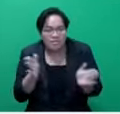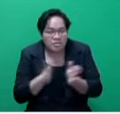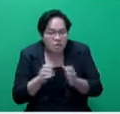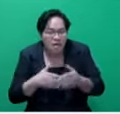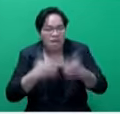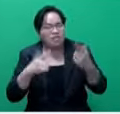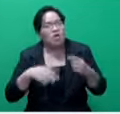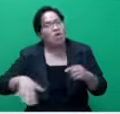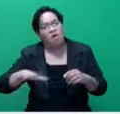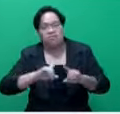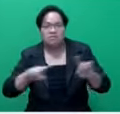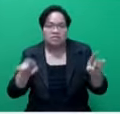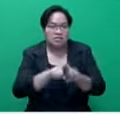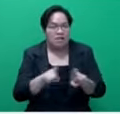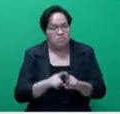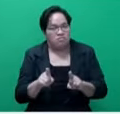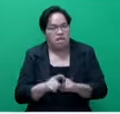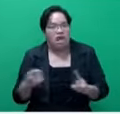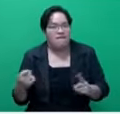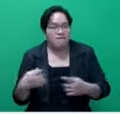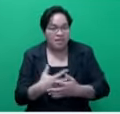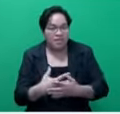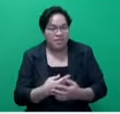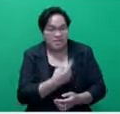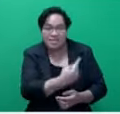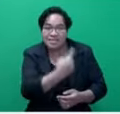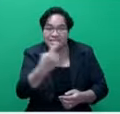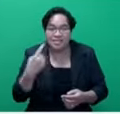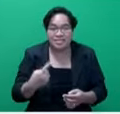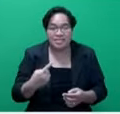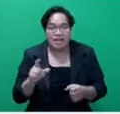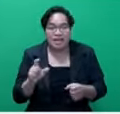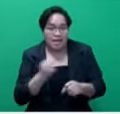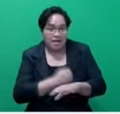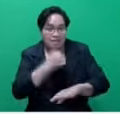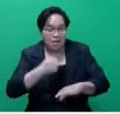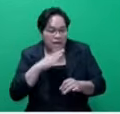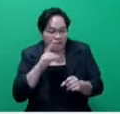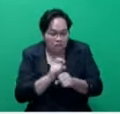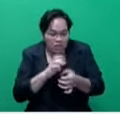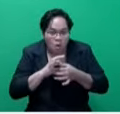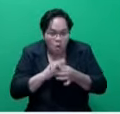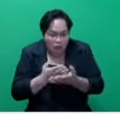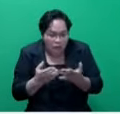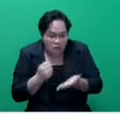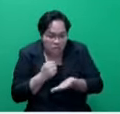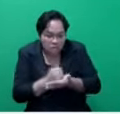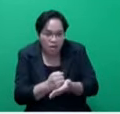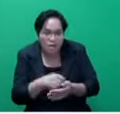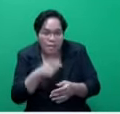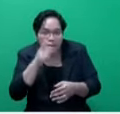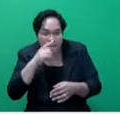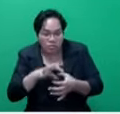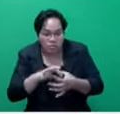affected. Each government had to create an ecosystem of support for their people, and this has